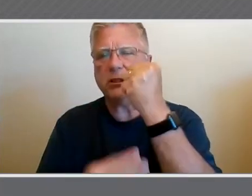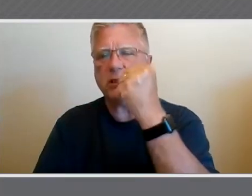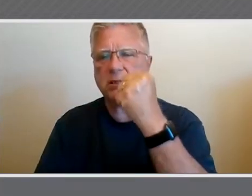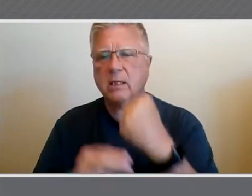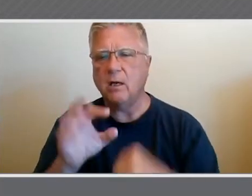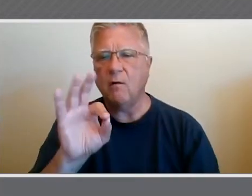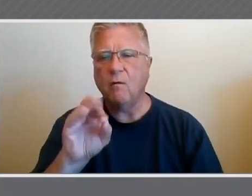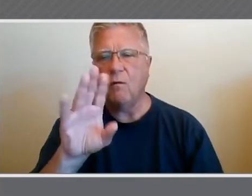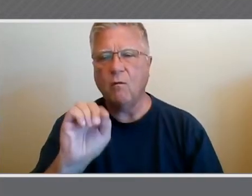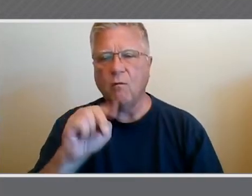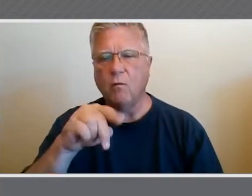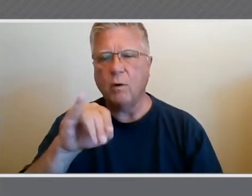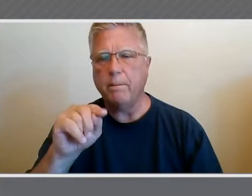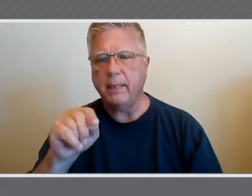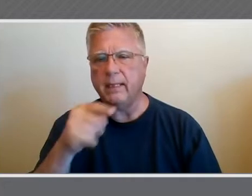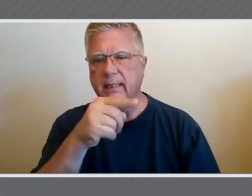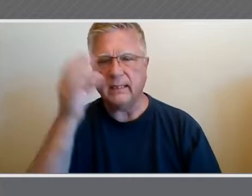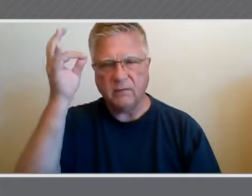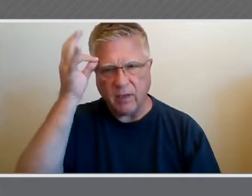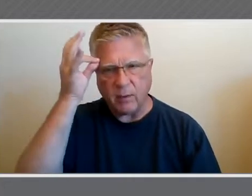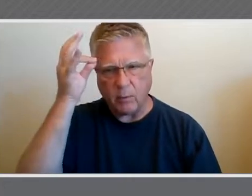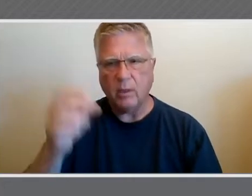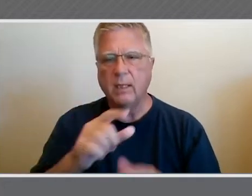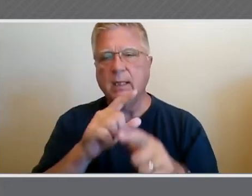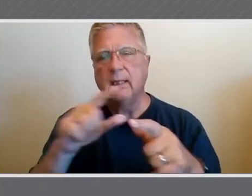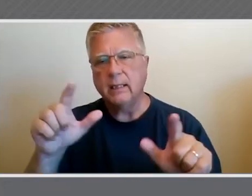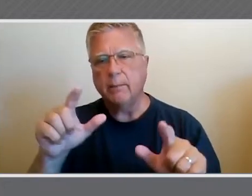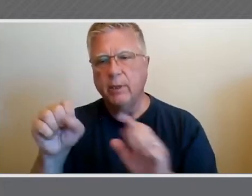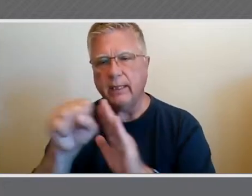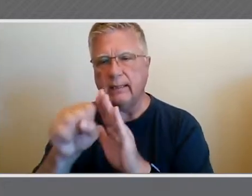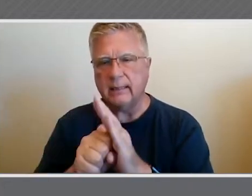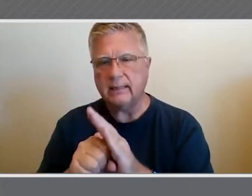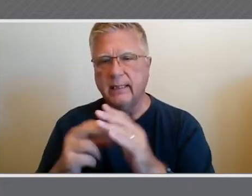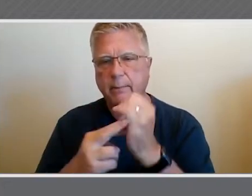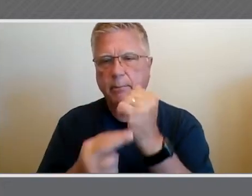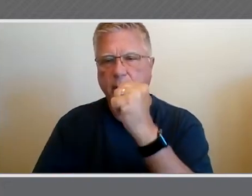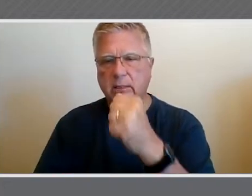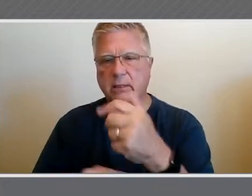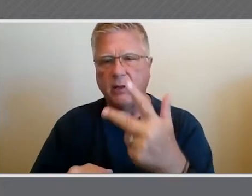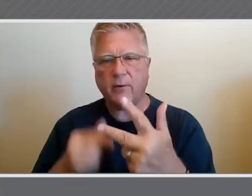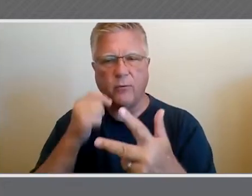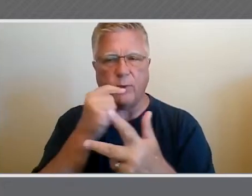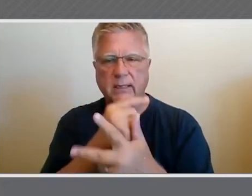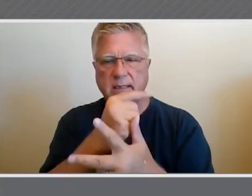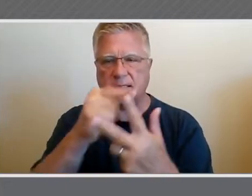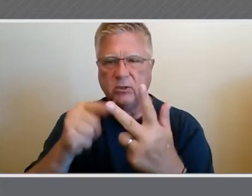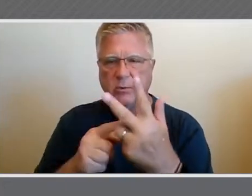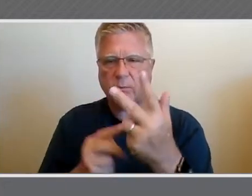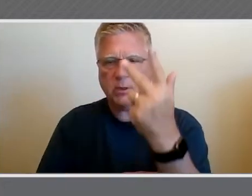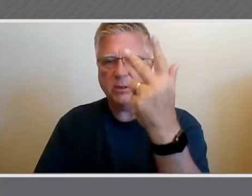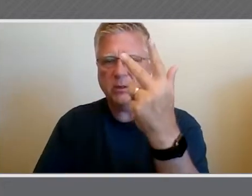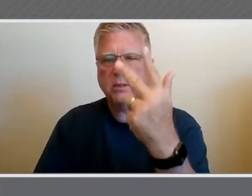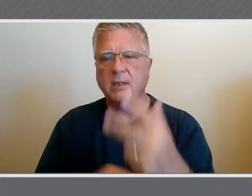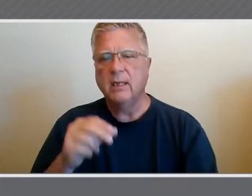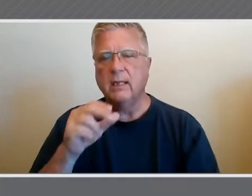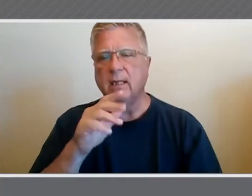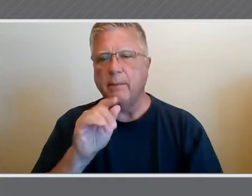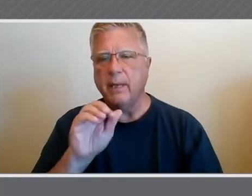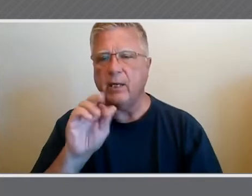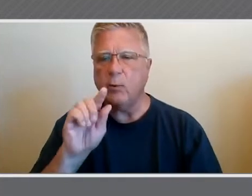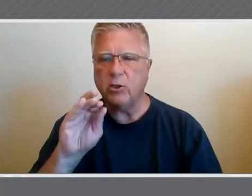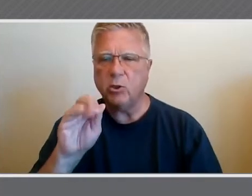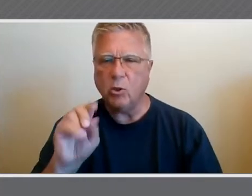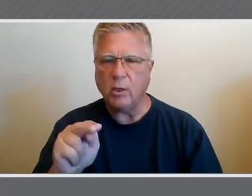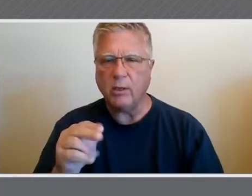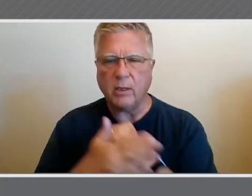bridge. The Liberty Bridge is a state bridge. The Three Sisters, the Clemente, Warhol, and the Rachel Carson are county bridges, and the